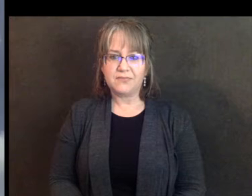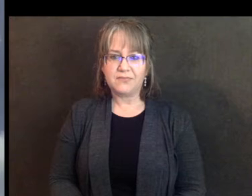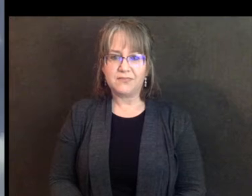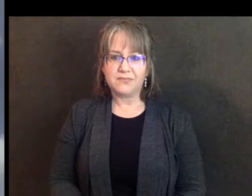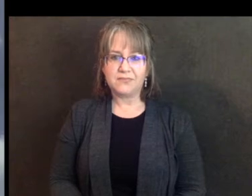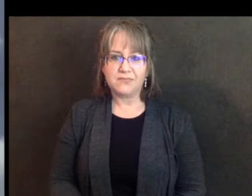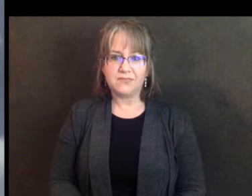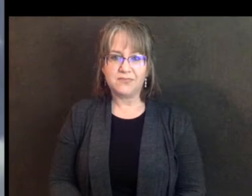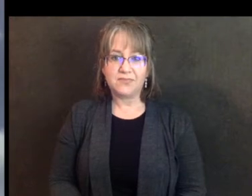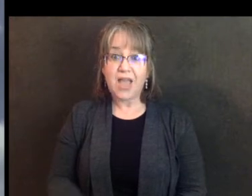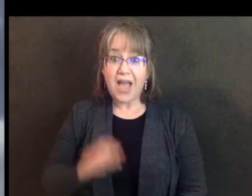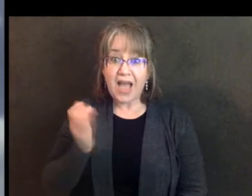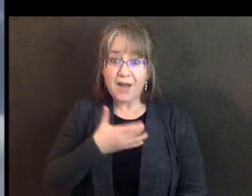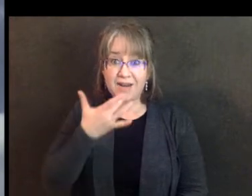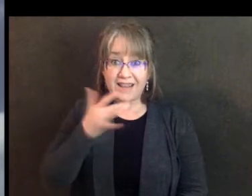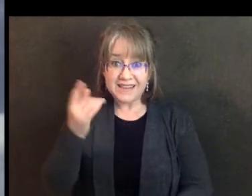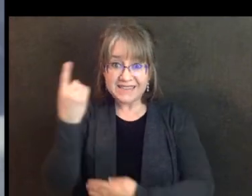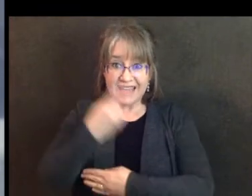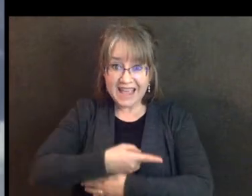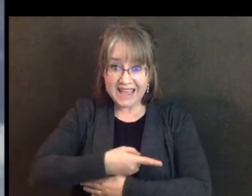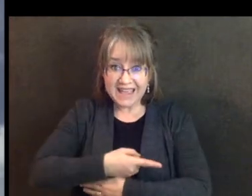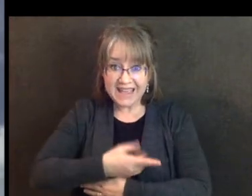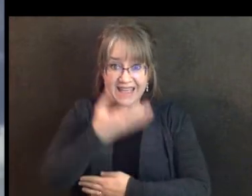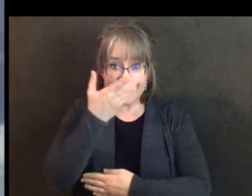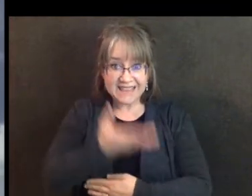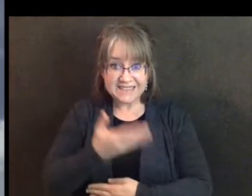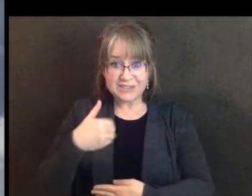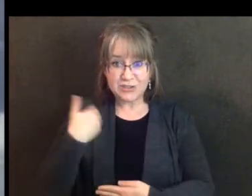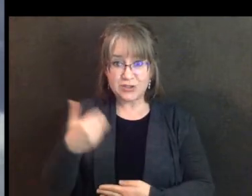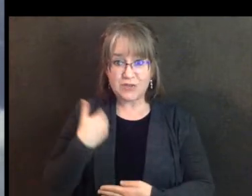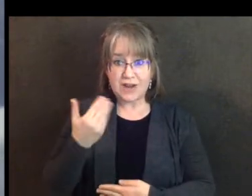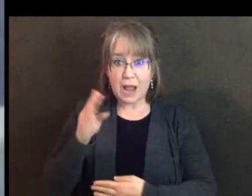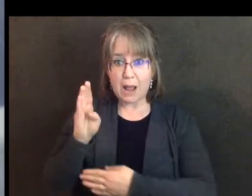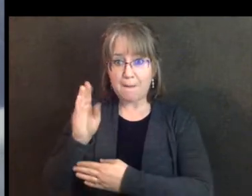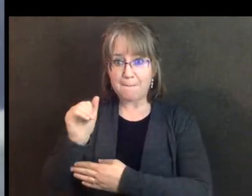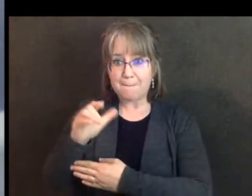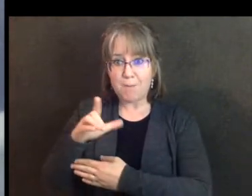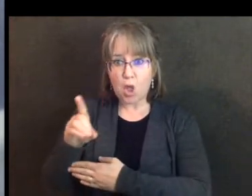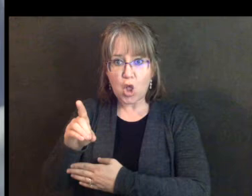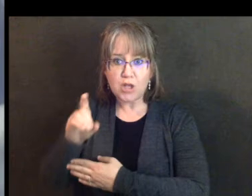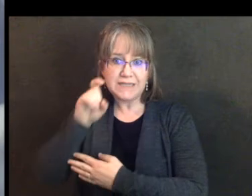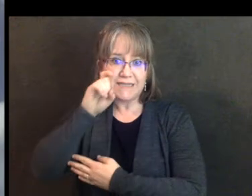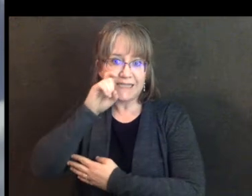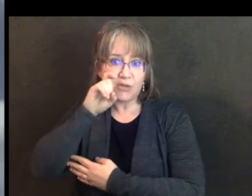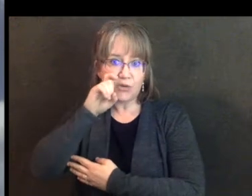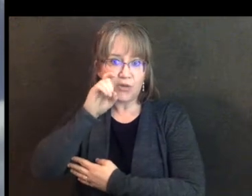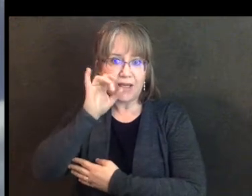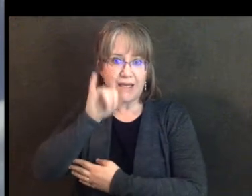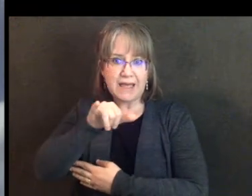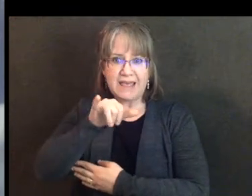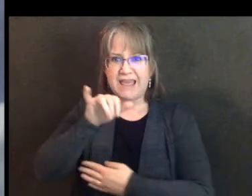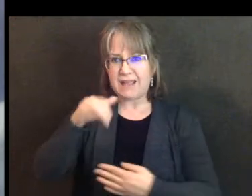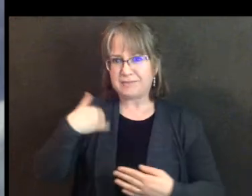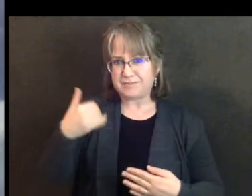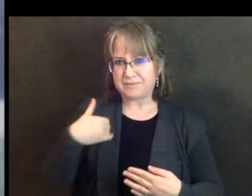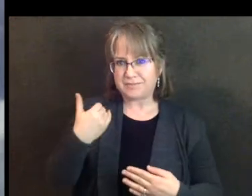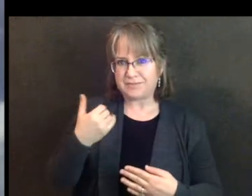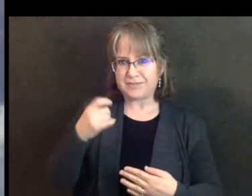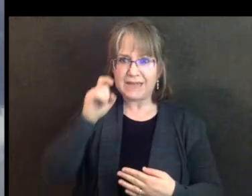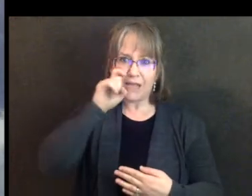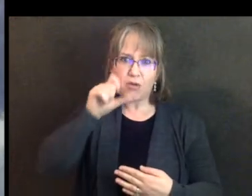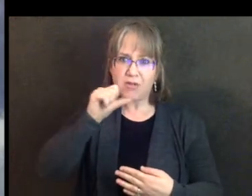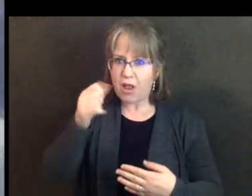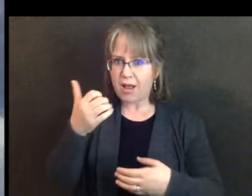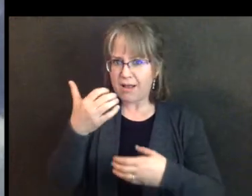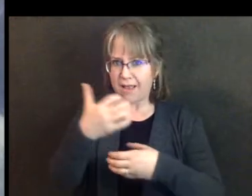It's our lucky day. This is a juvenile bald eagle. This immature eagle won't get his full plumage, his feathers, with